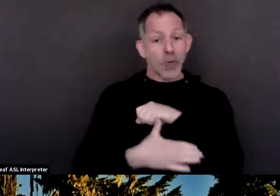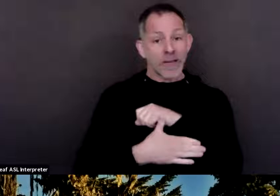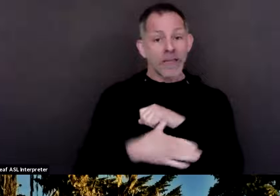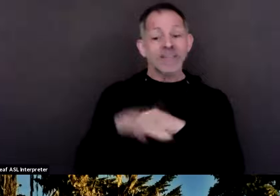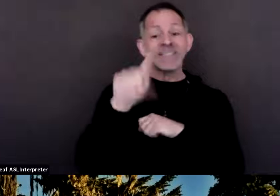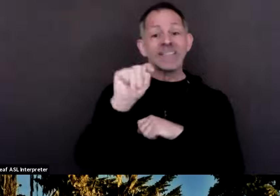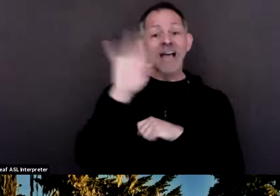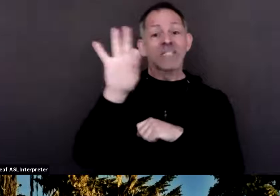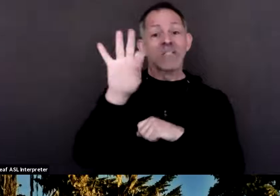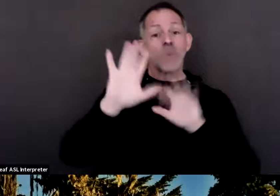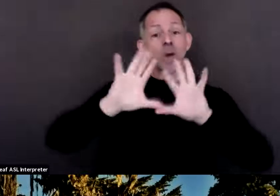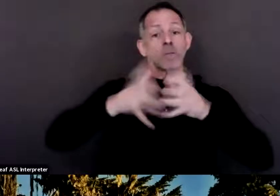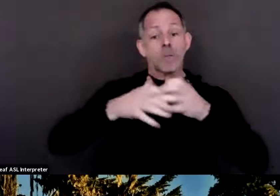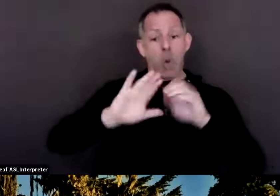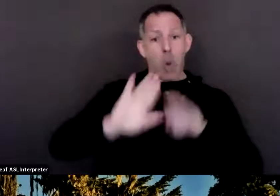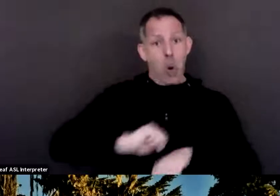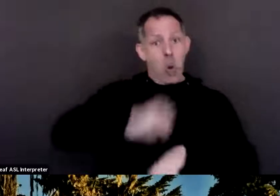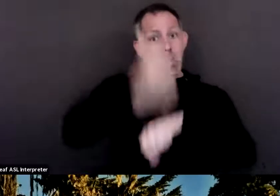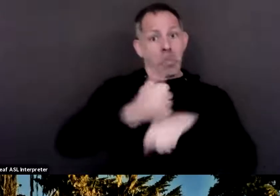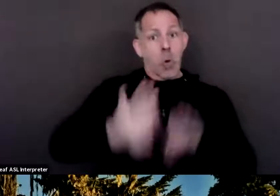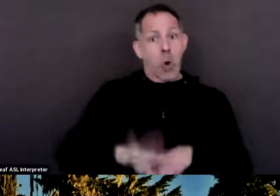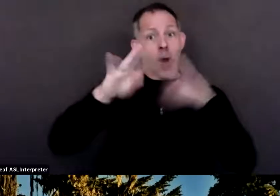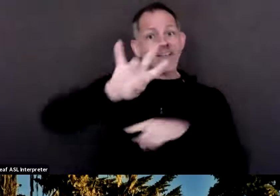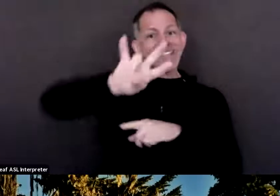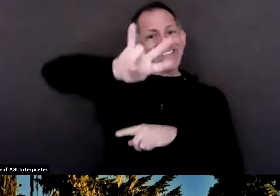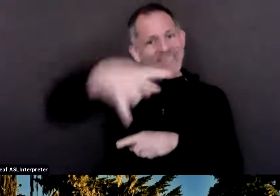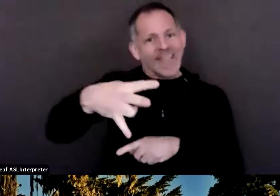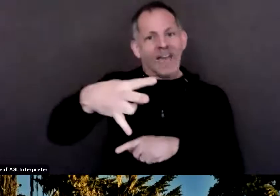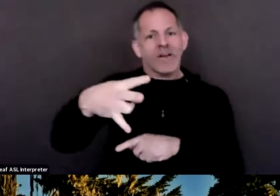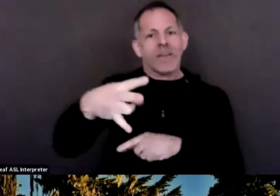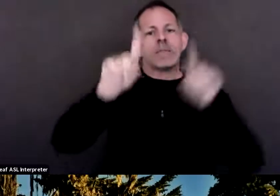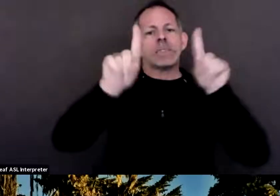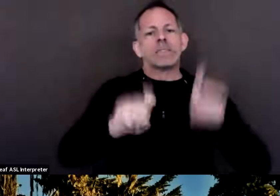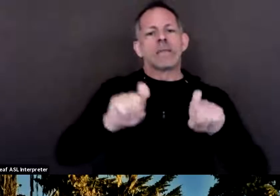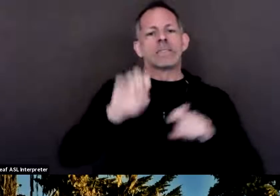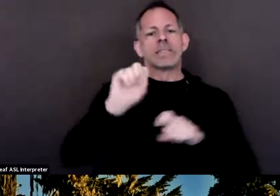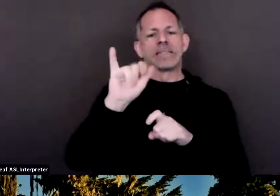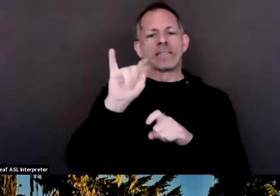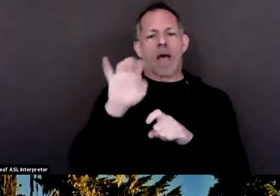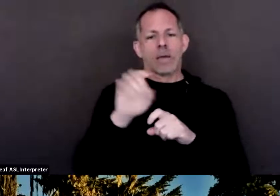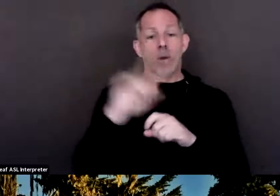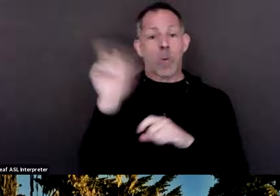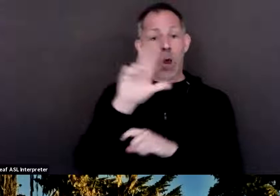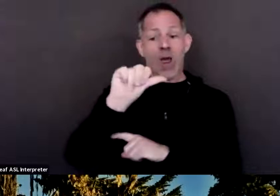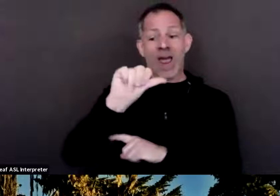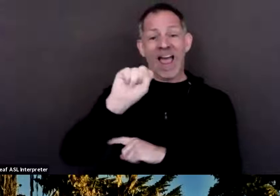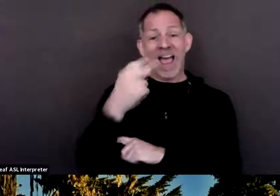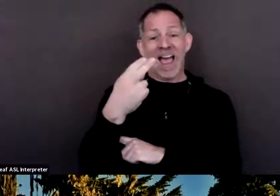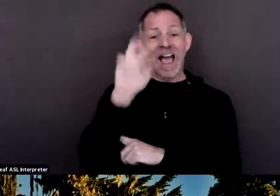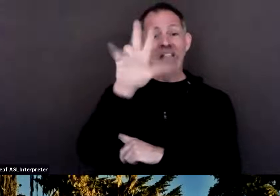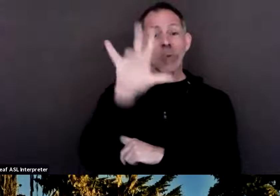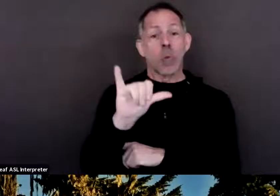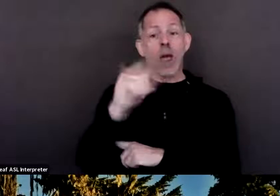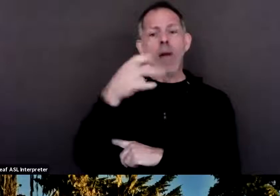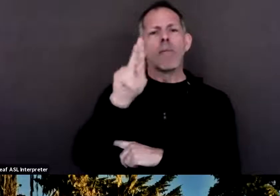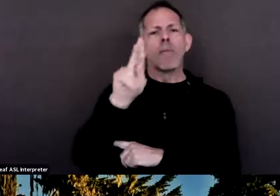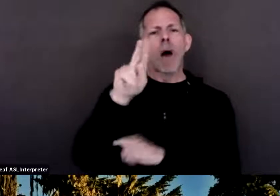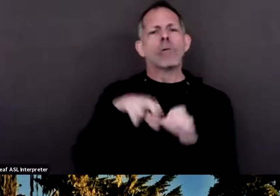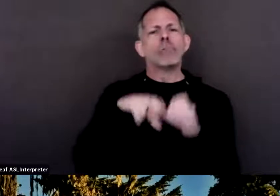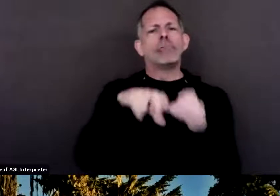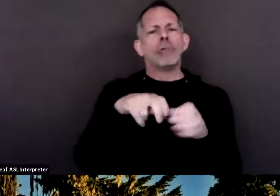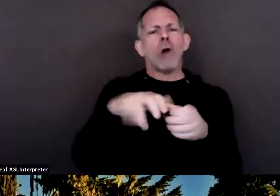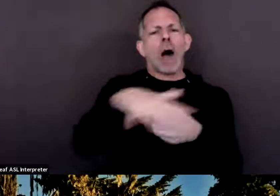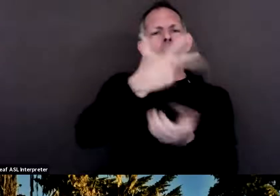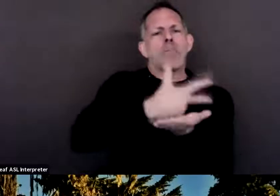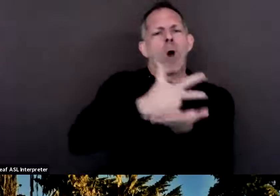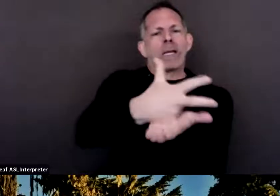mass vaccination site in Snohomish County at the Ashway Park and Ride, which is located at 16327 Ashway